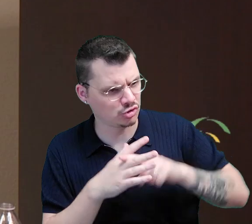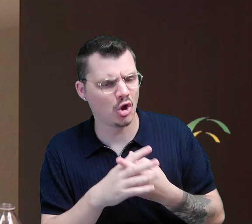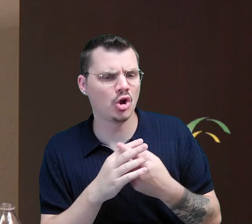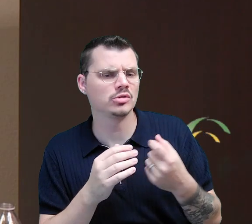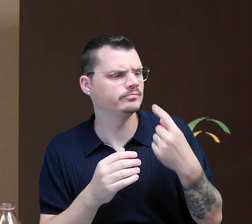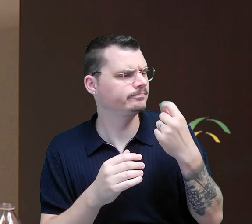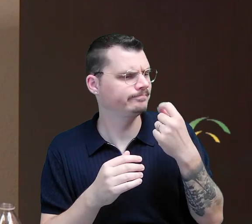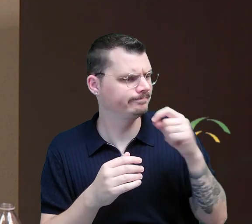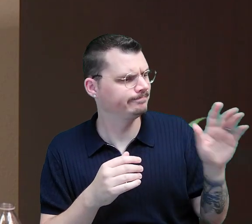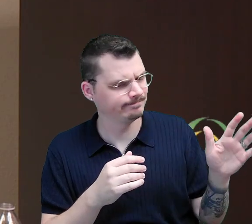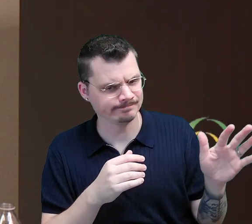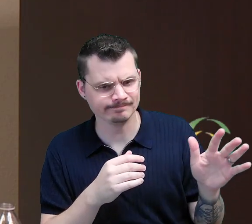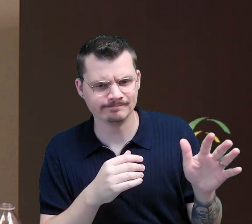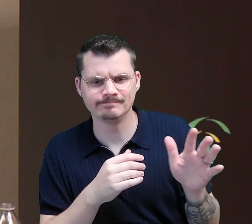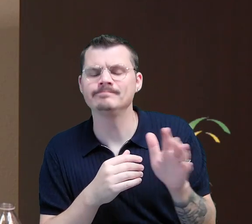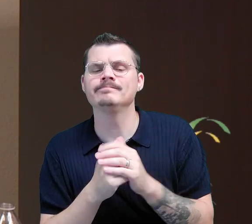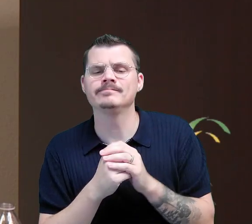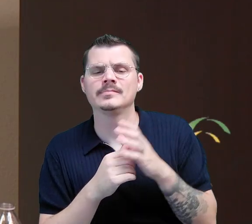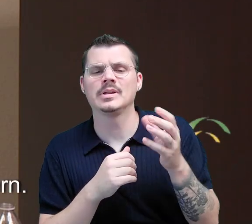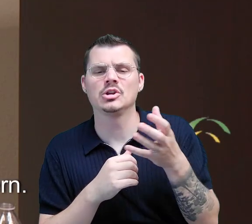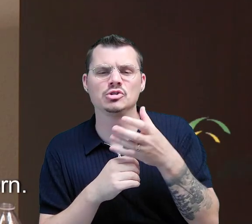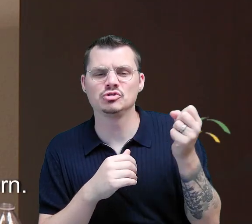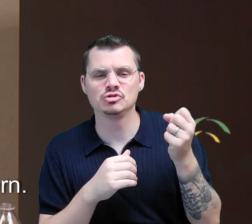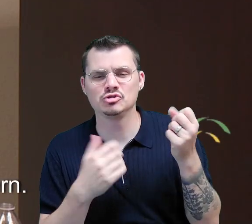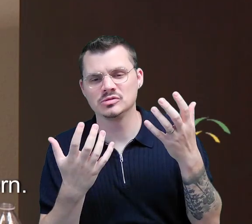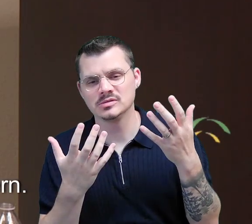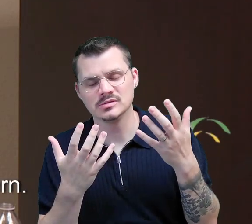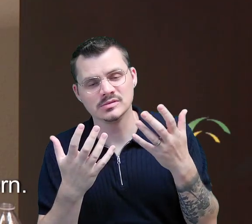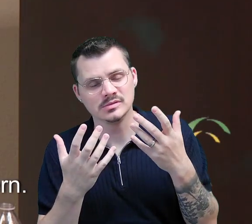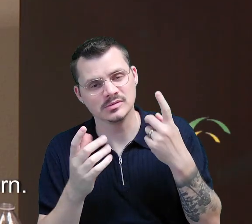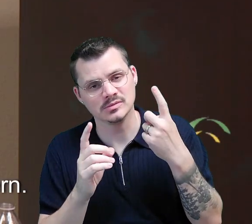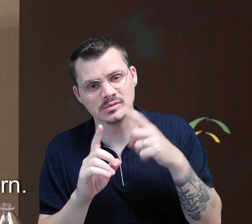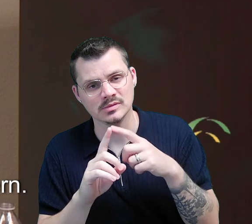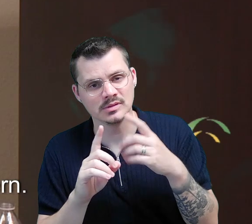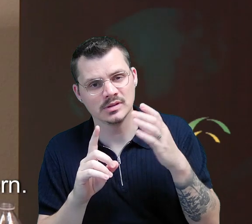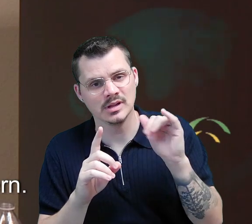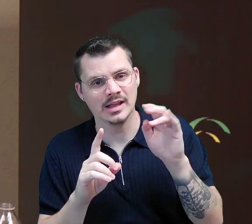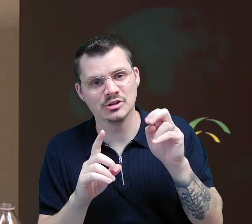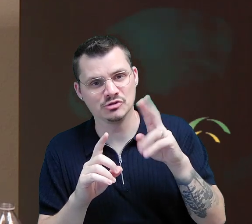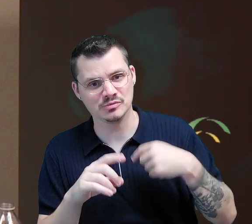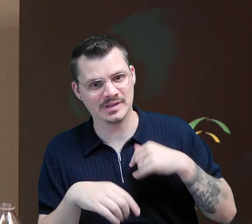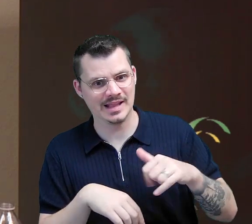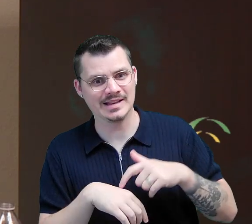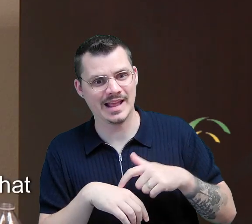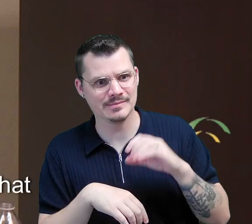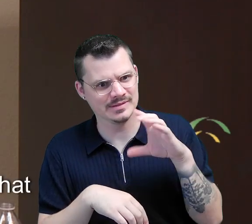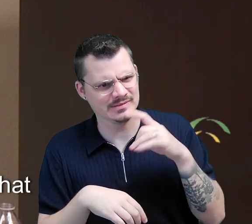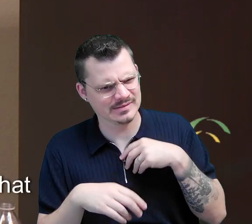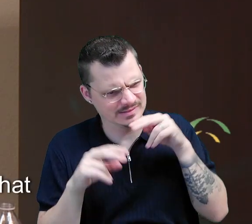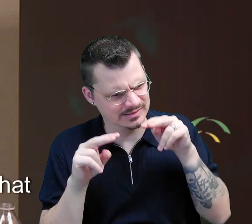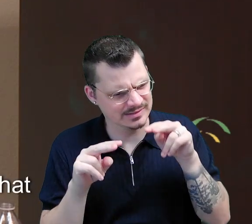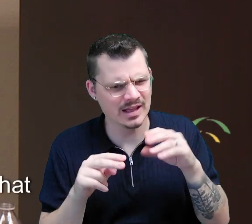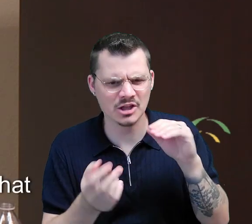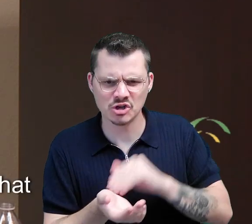it, and it took a slightly obsessive-compulsive intern and two